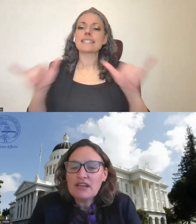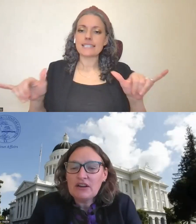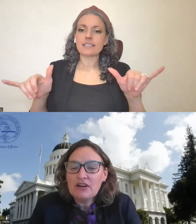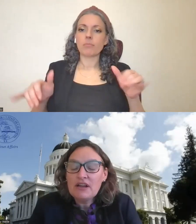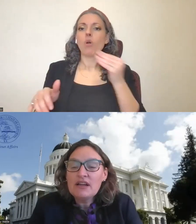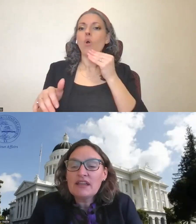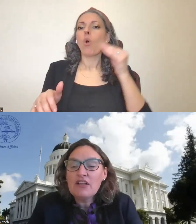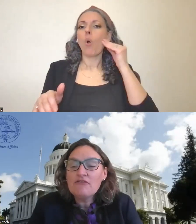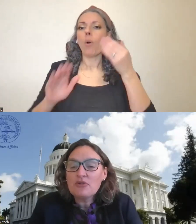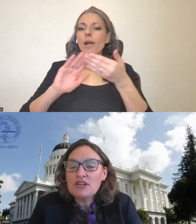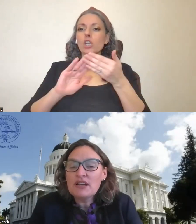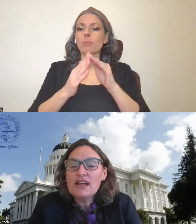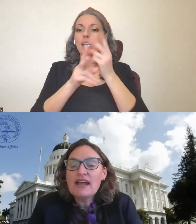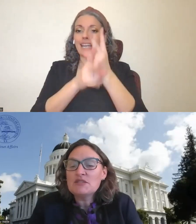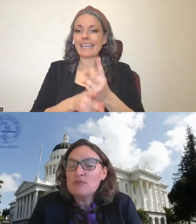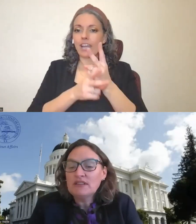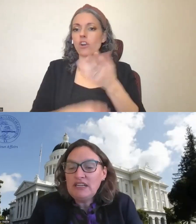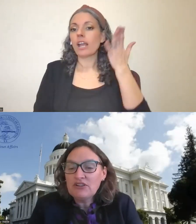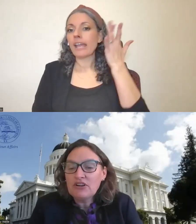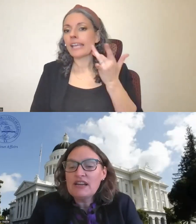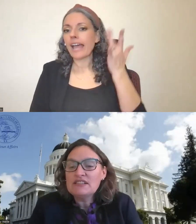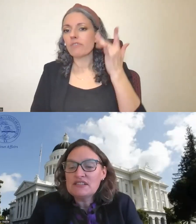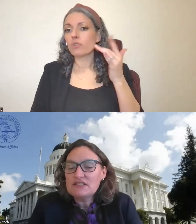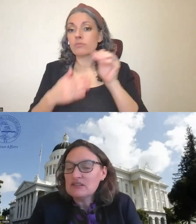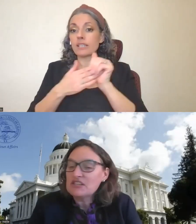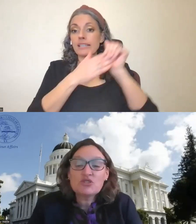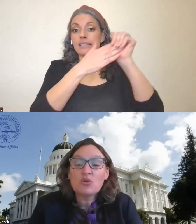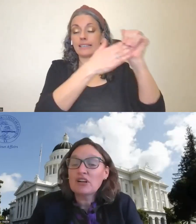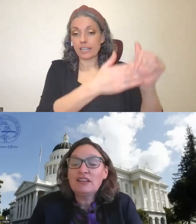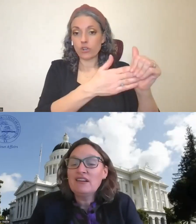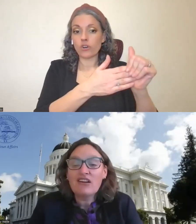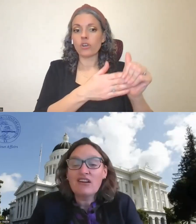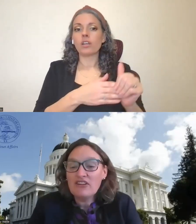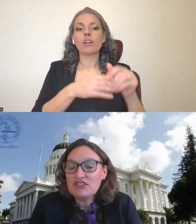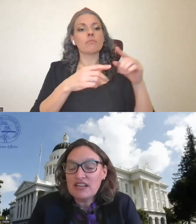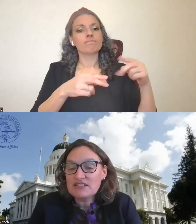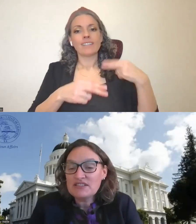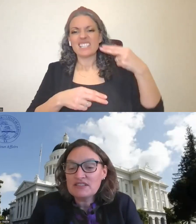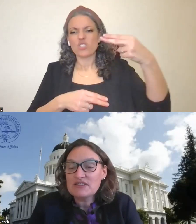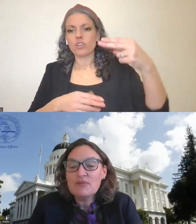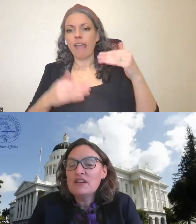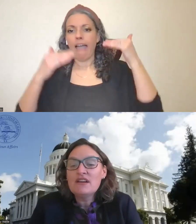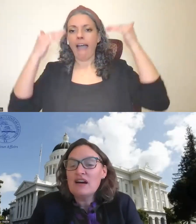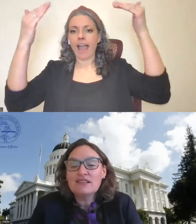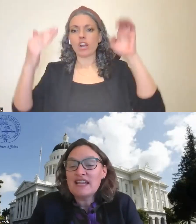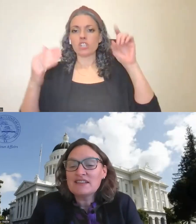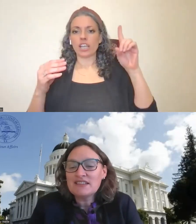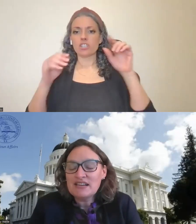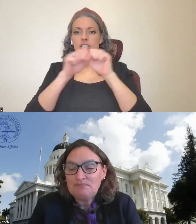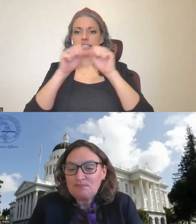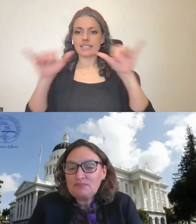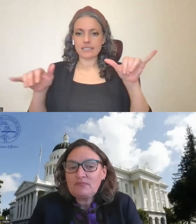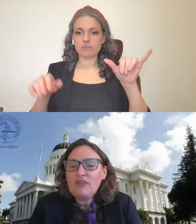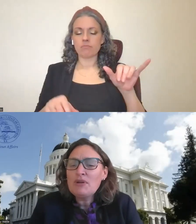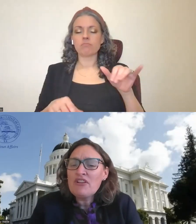community care. California has been a leader in systems. Historically, our higher education system, second to